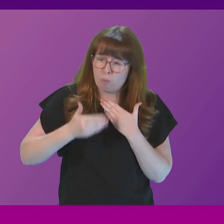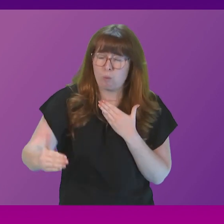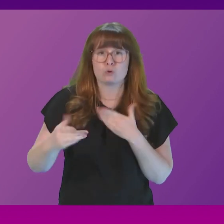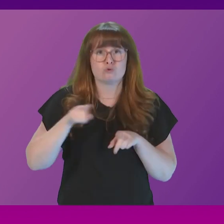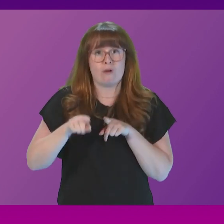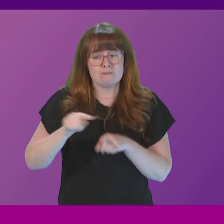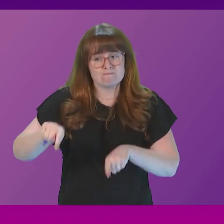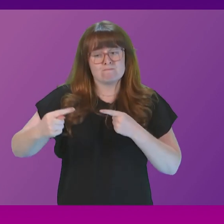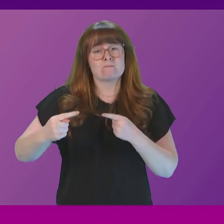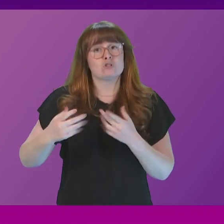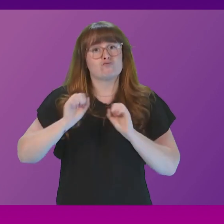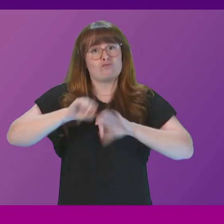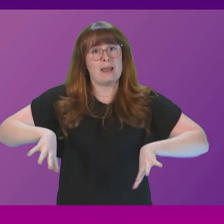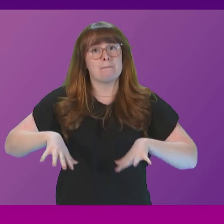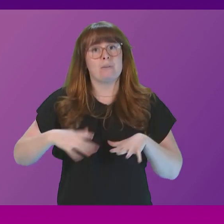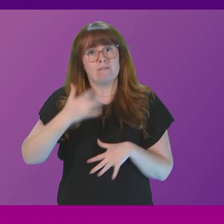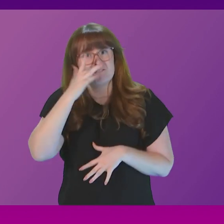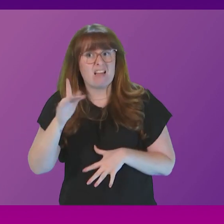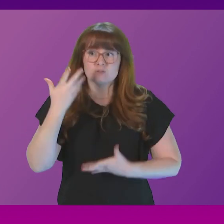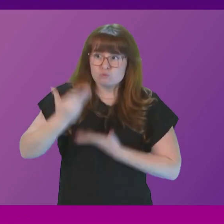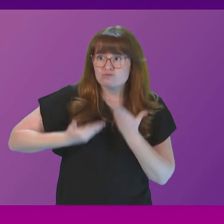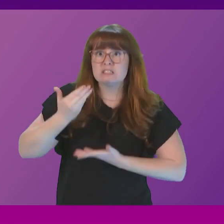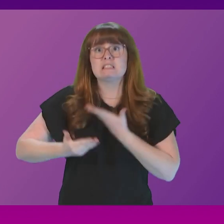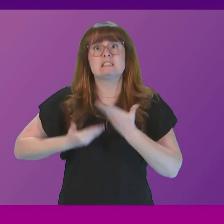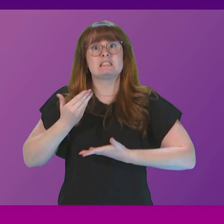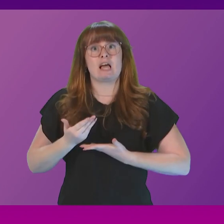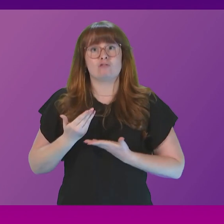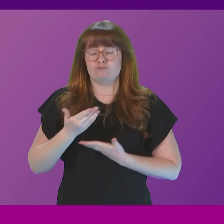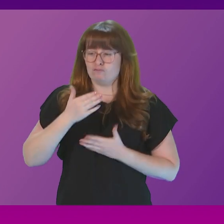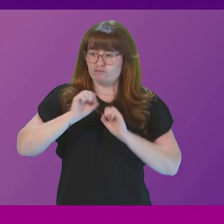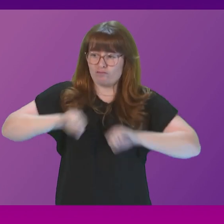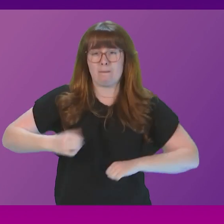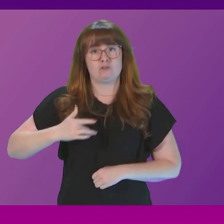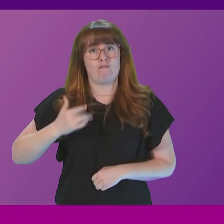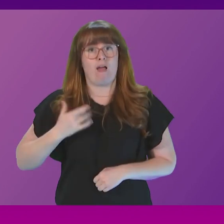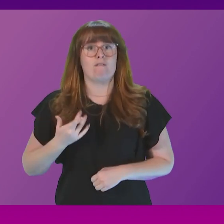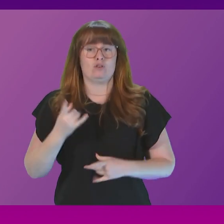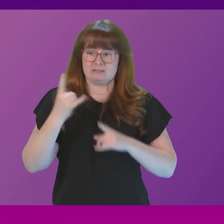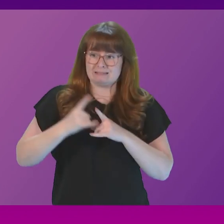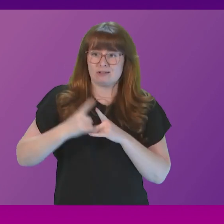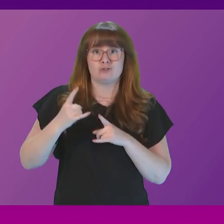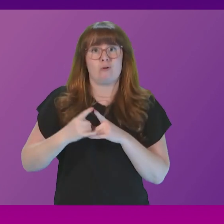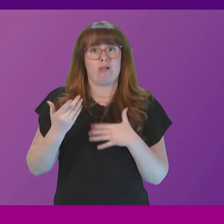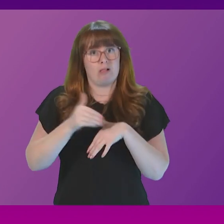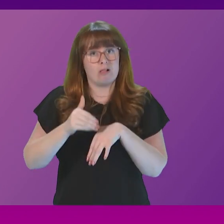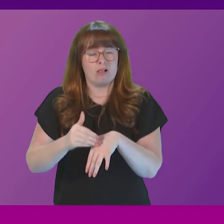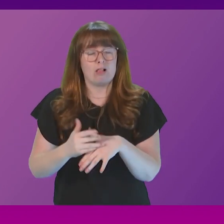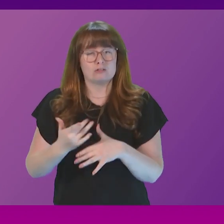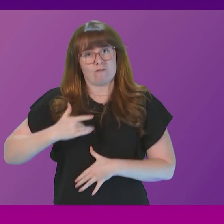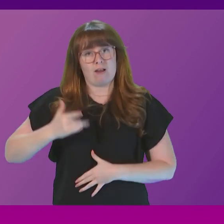combating rape myths and myths around survivors of rape and sexual offences